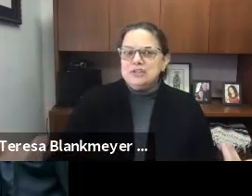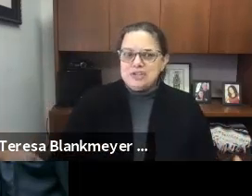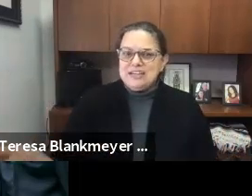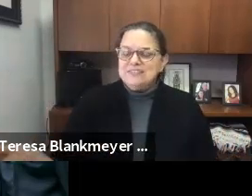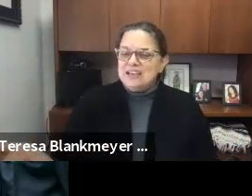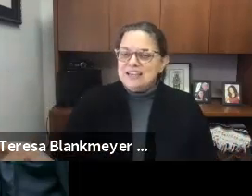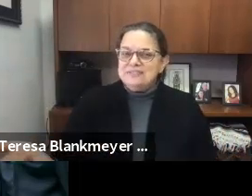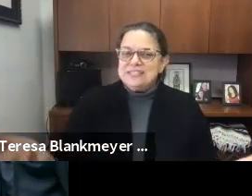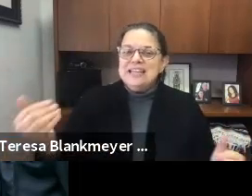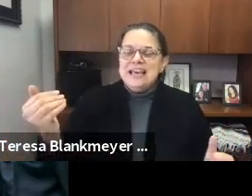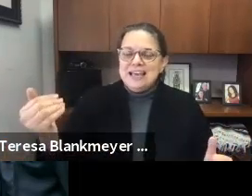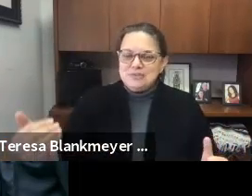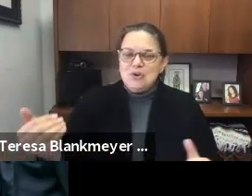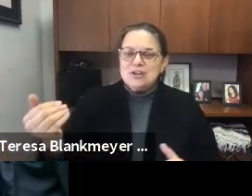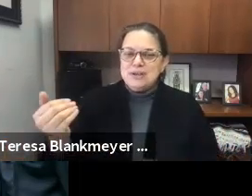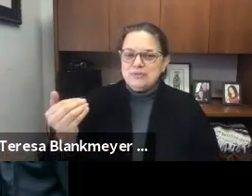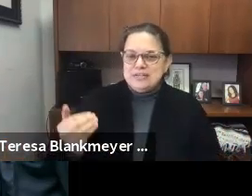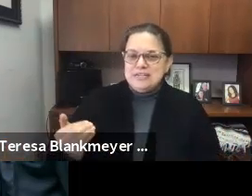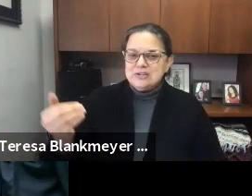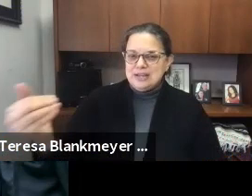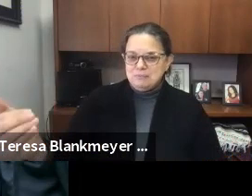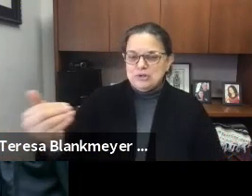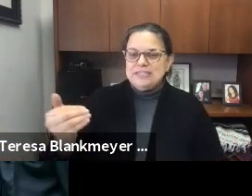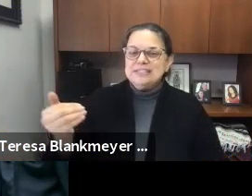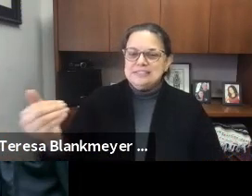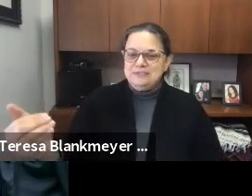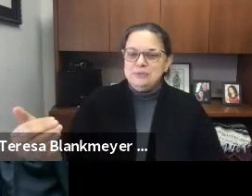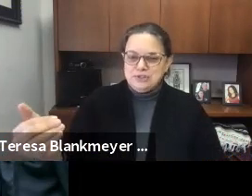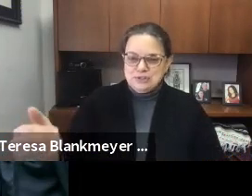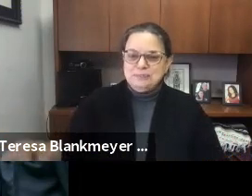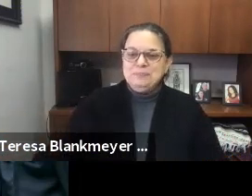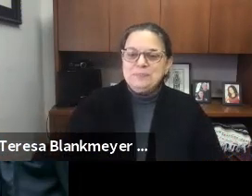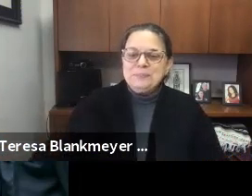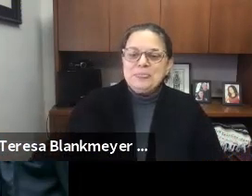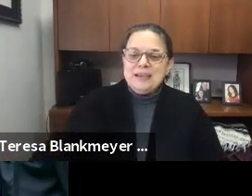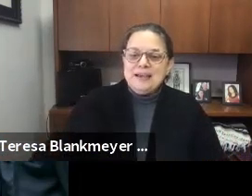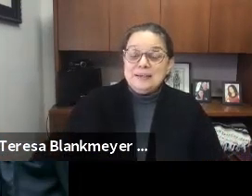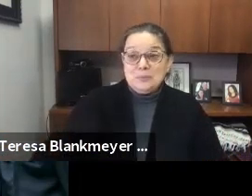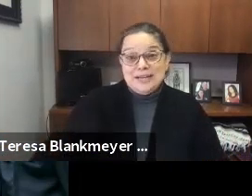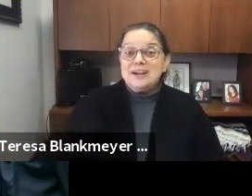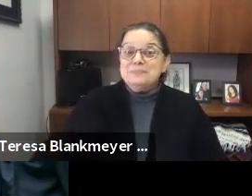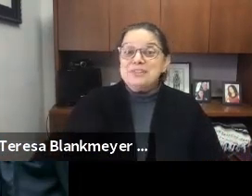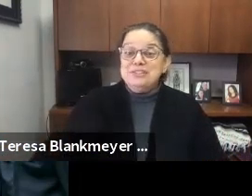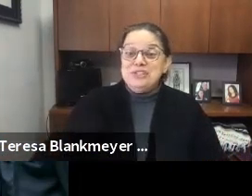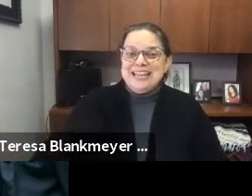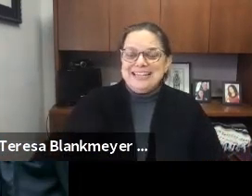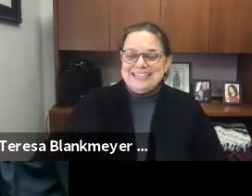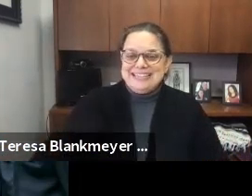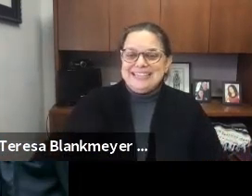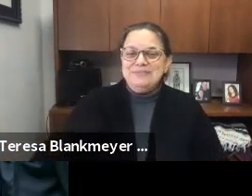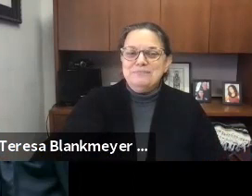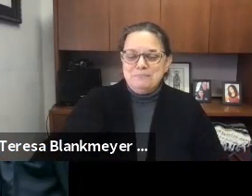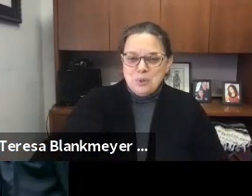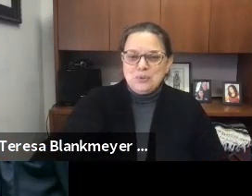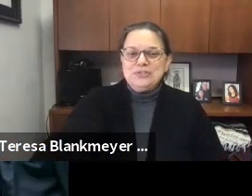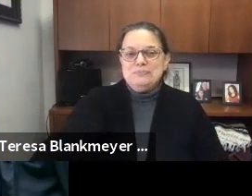are flourishing deaf lives, and talk about the near and more distant future when it comes to gene